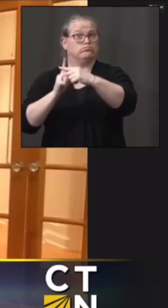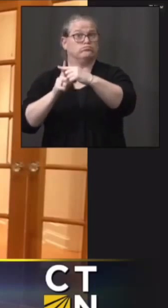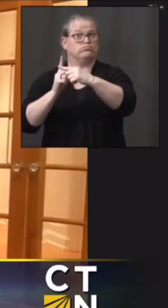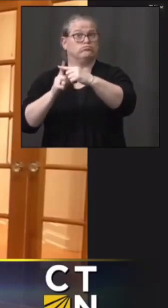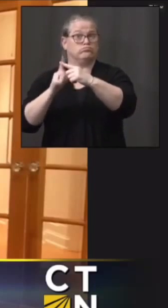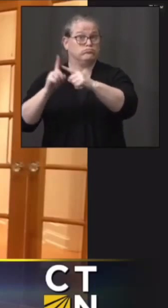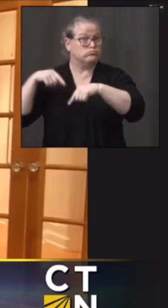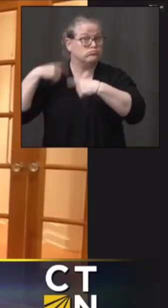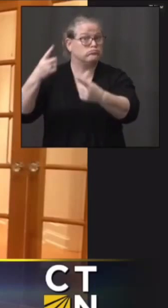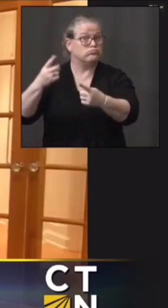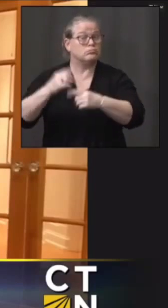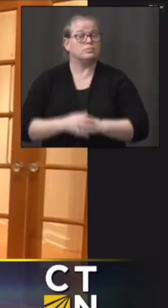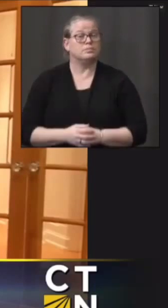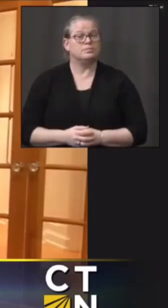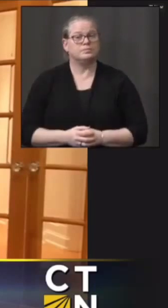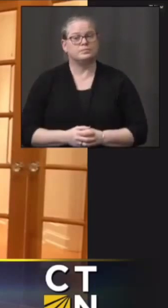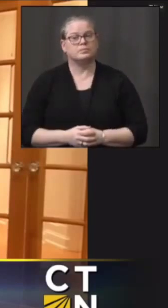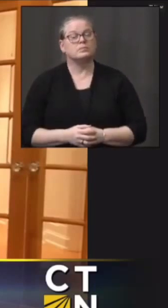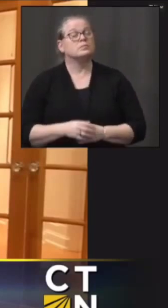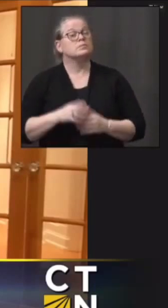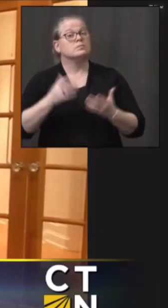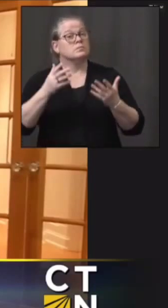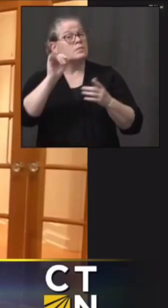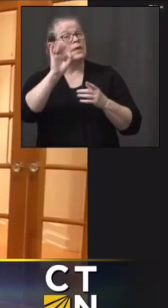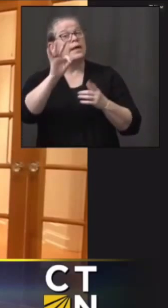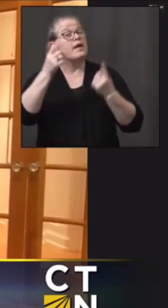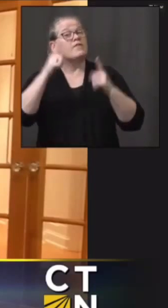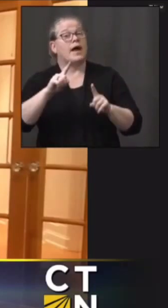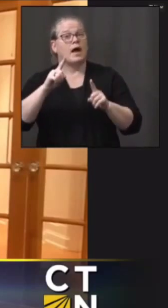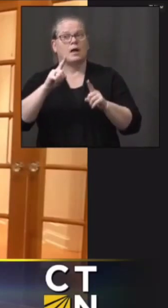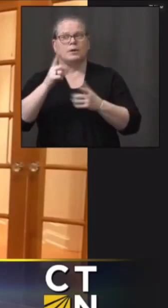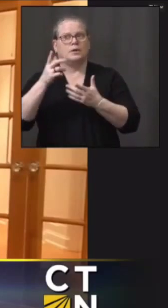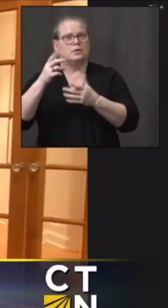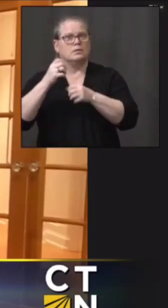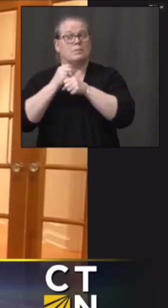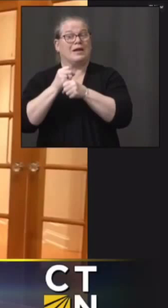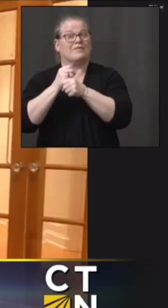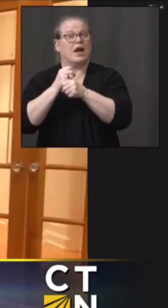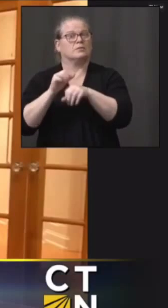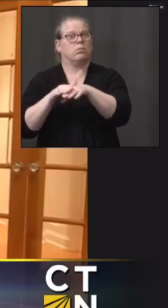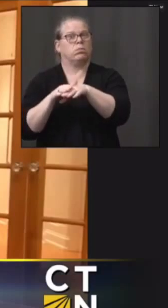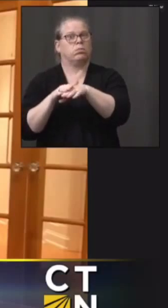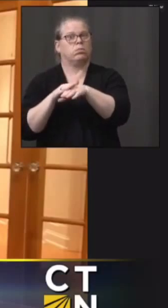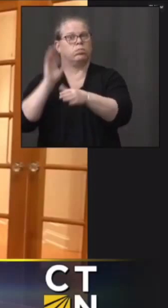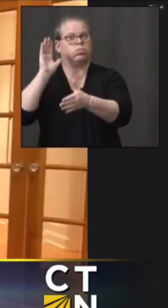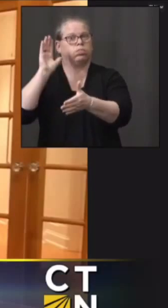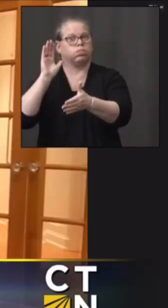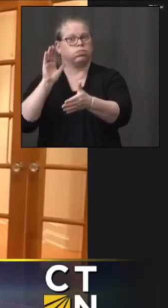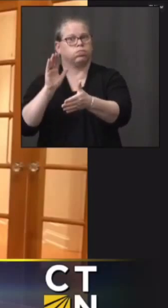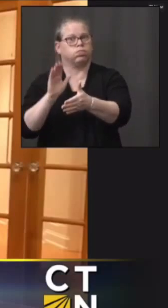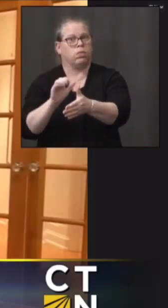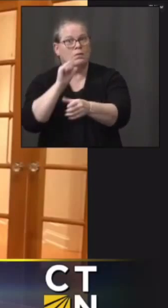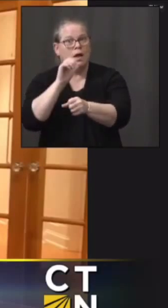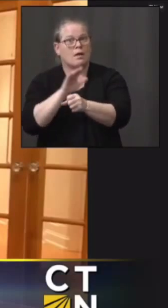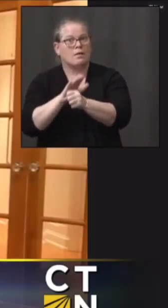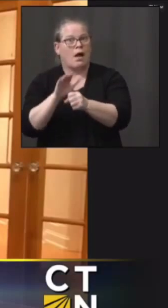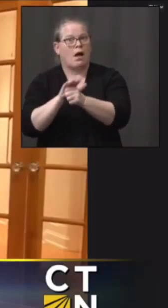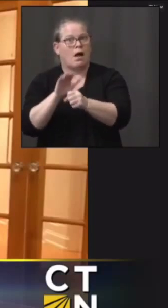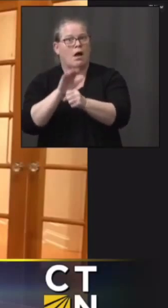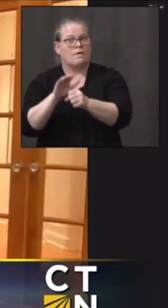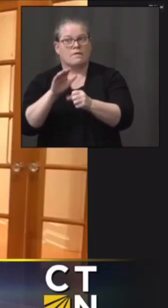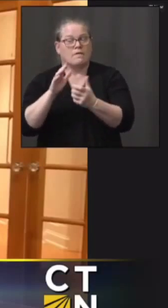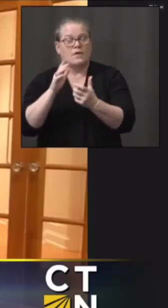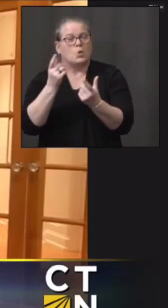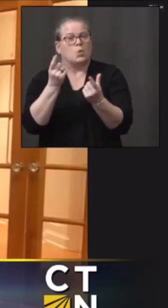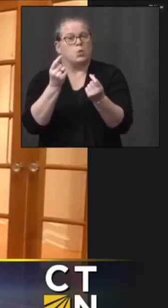what happens if the supply dwindles at some point, so you can avoid a, Titanic in the lifeboat